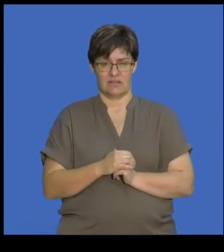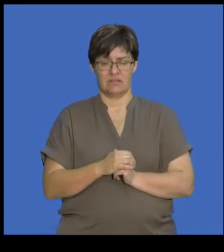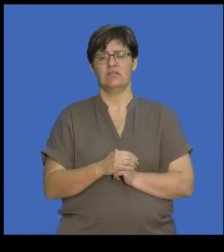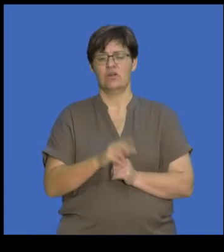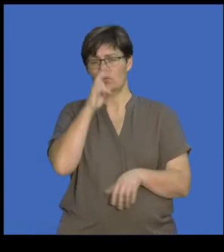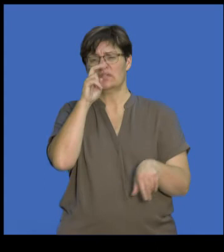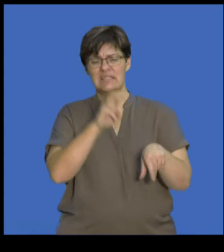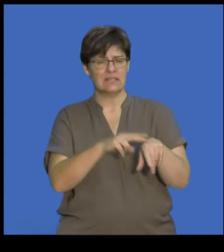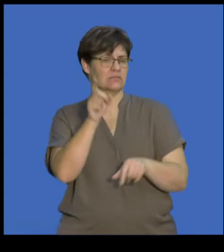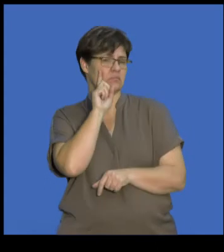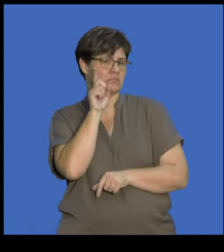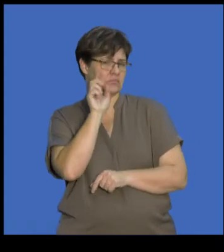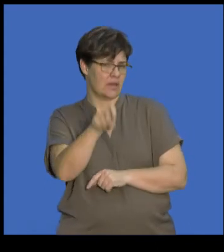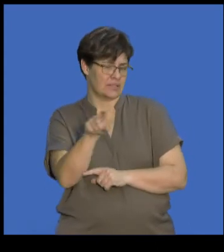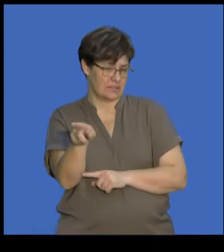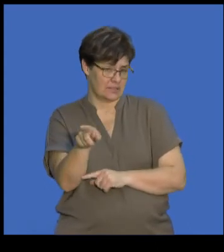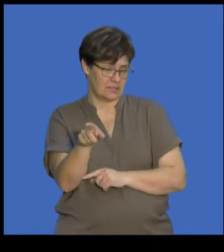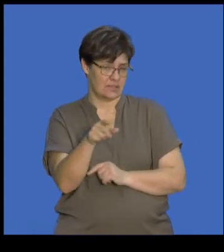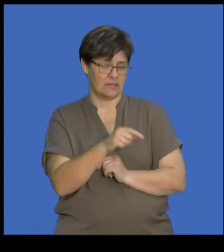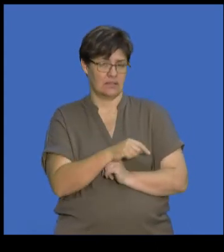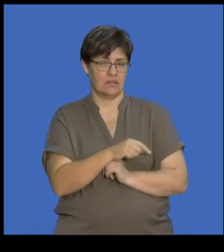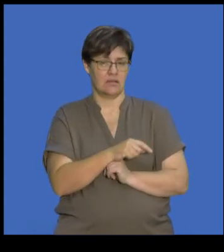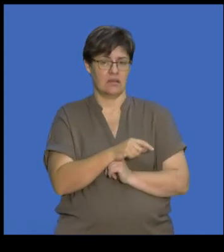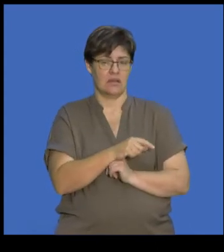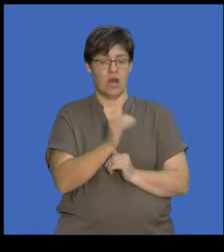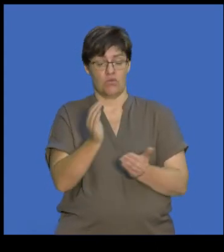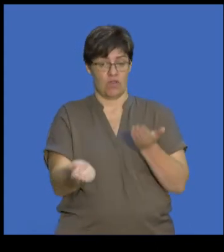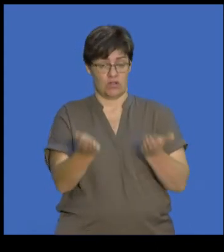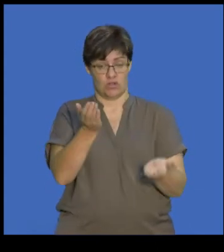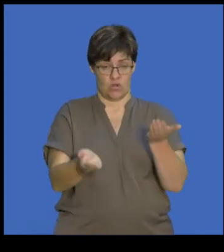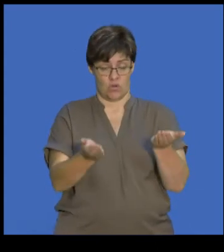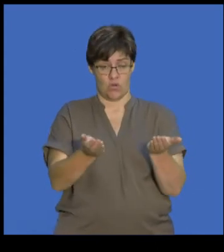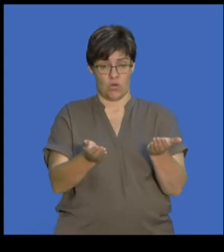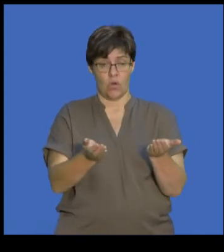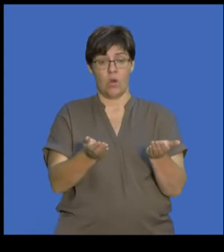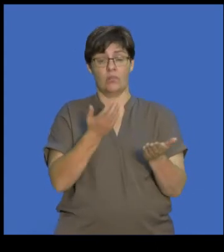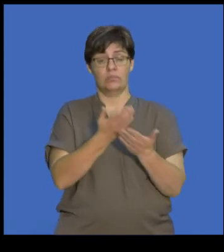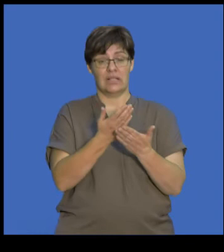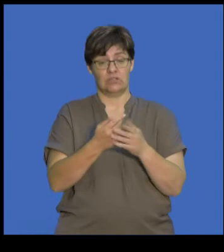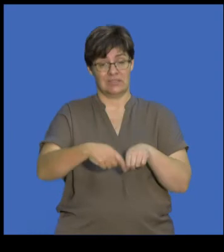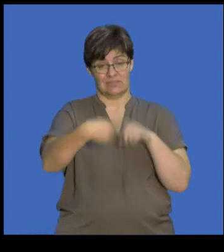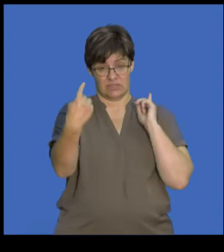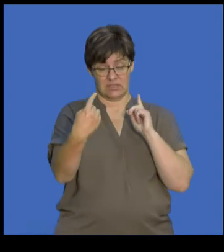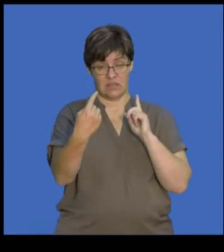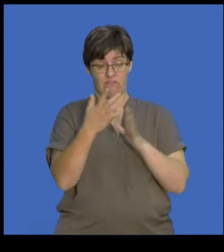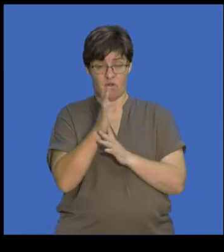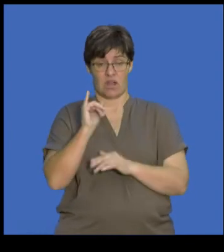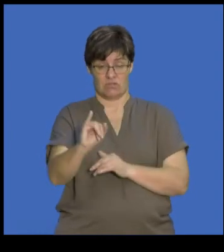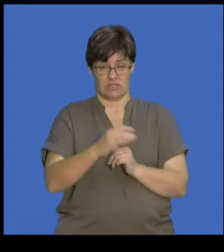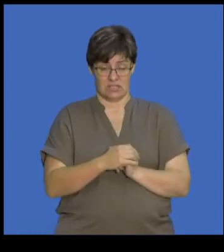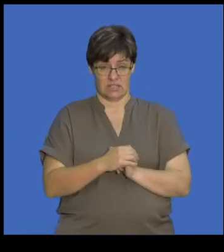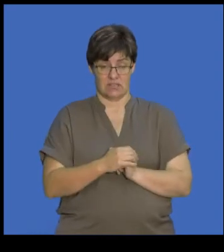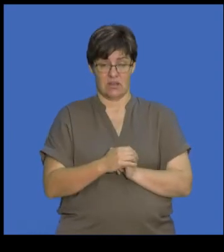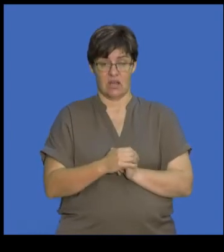here. Okay, the ratio of potential difference to current. Okay, so if you say V over